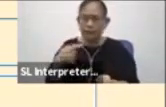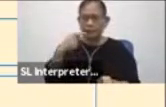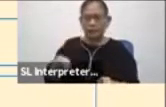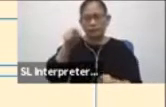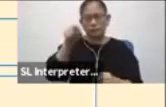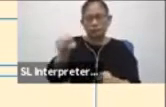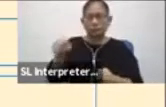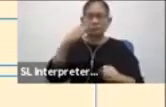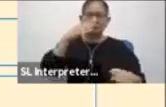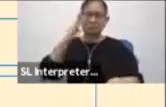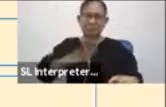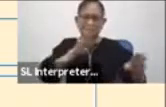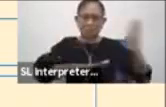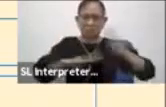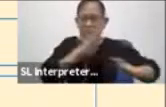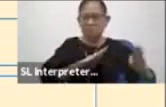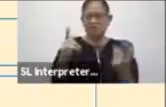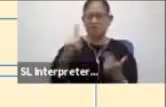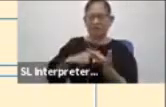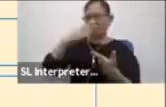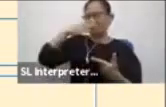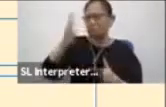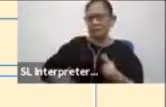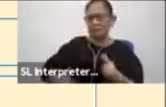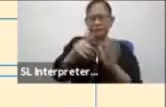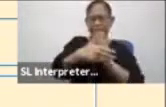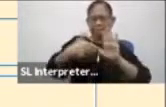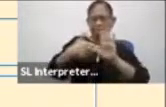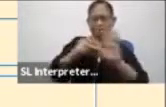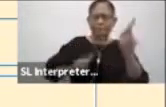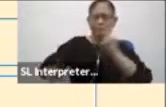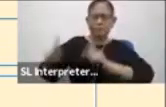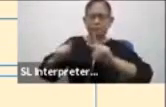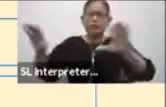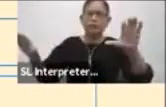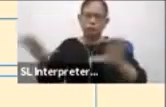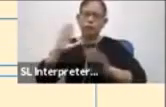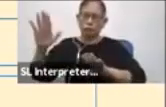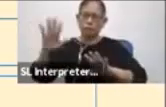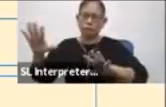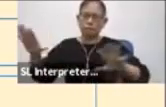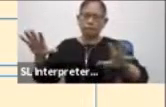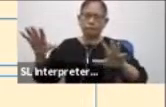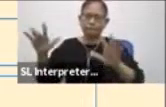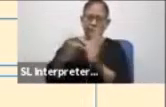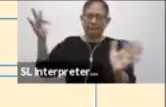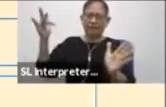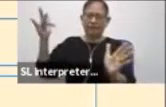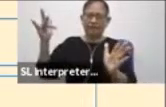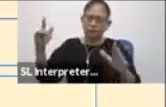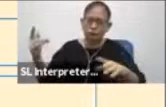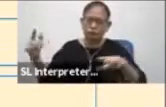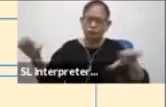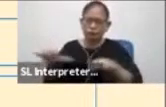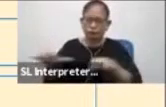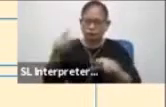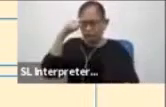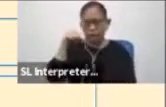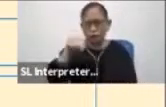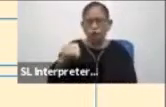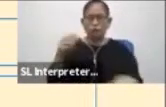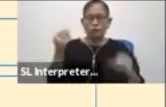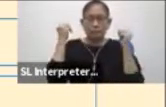behavior that people are doing that to you. So that's why many men